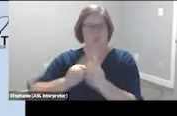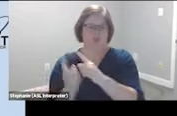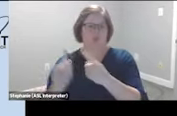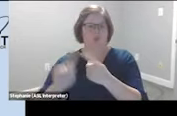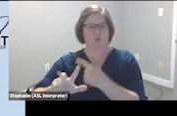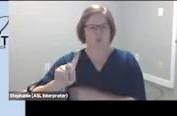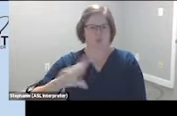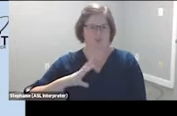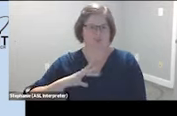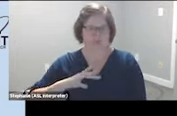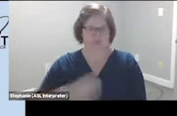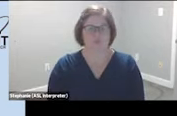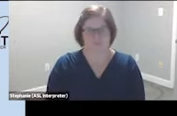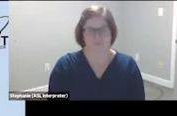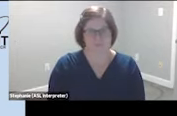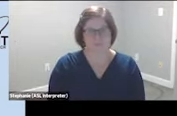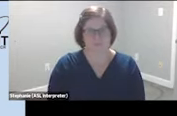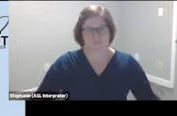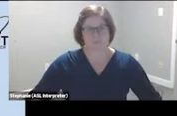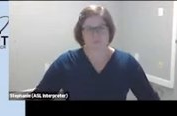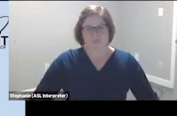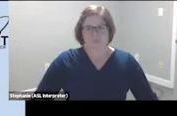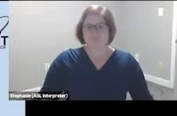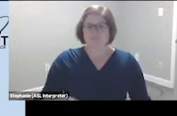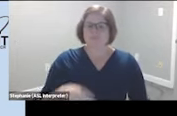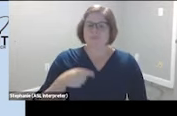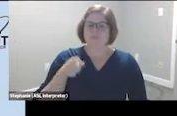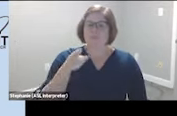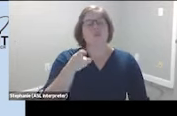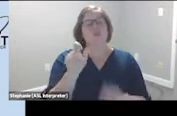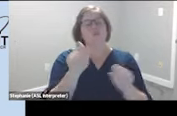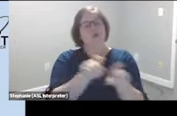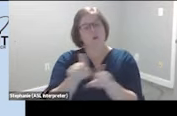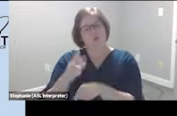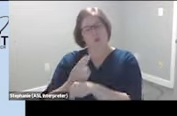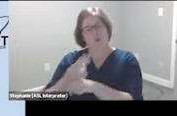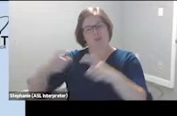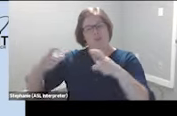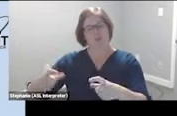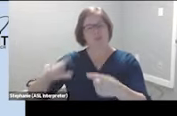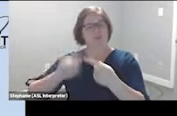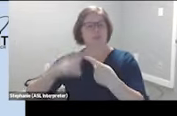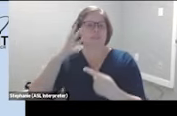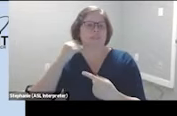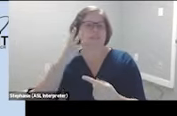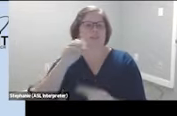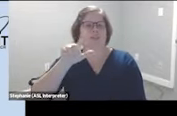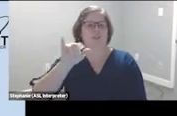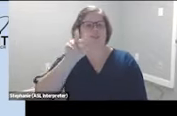So it really lends itself to experiencing live events. Here I have pictures